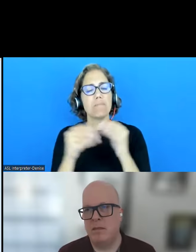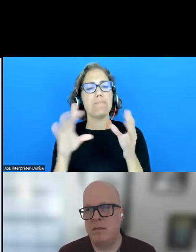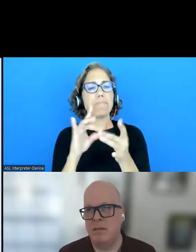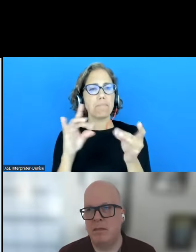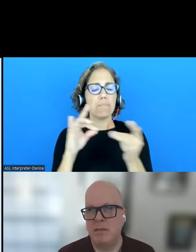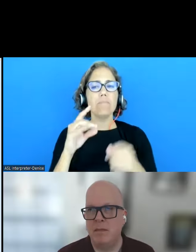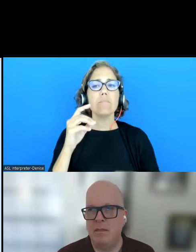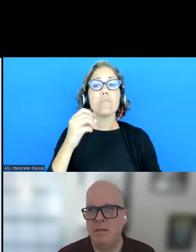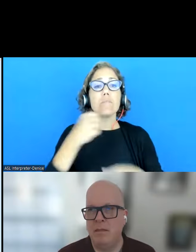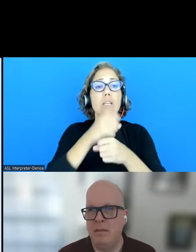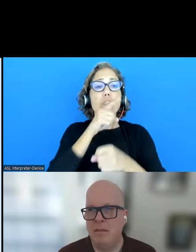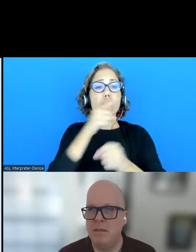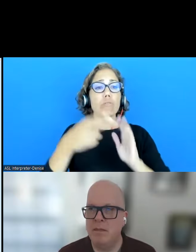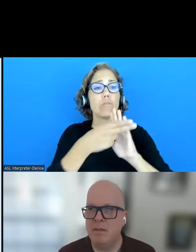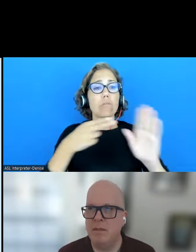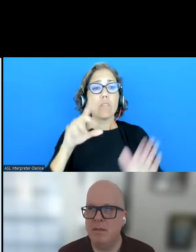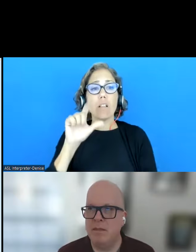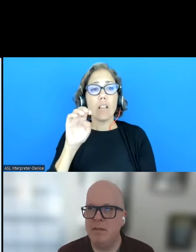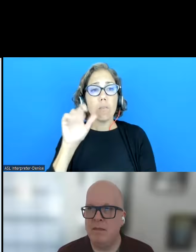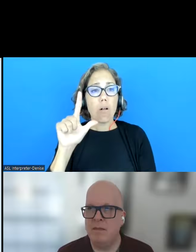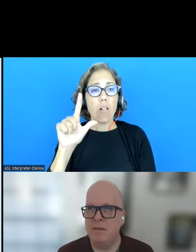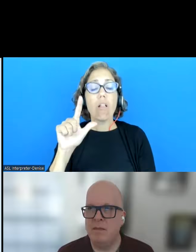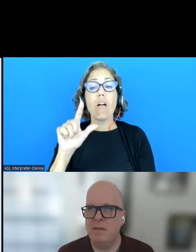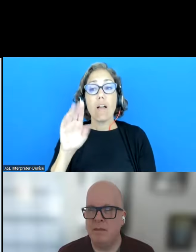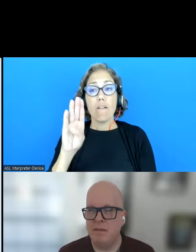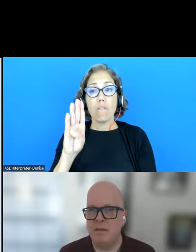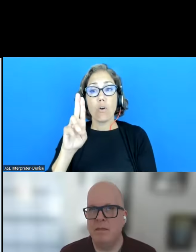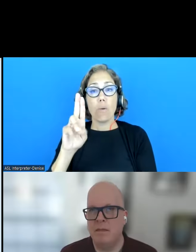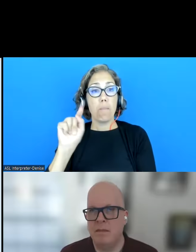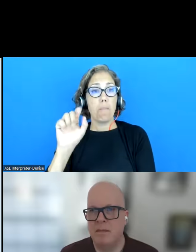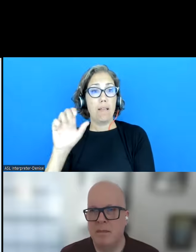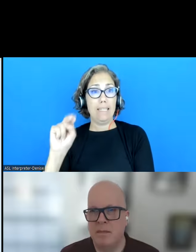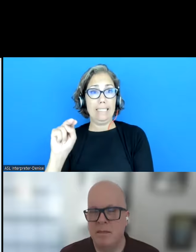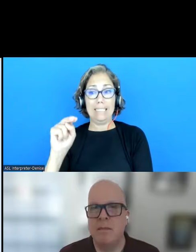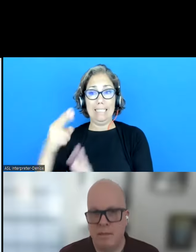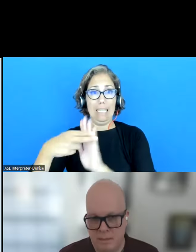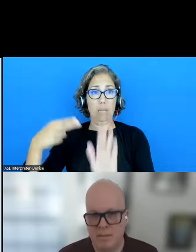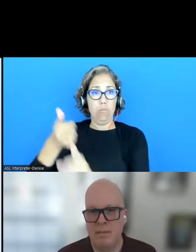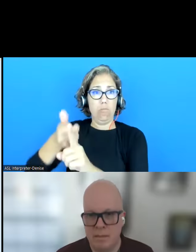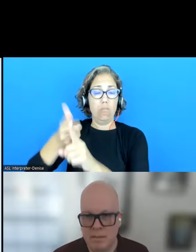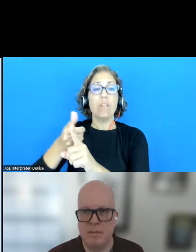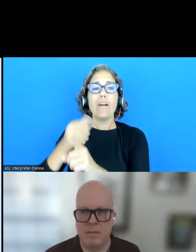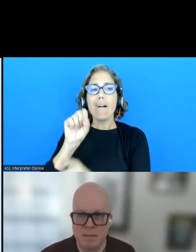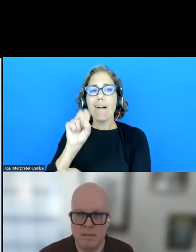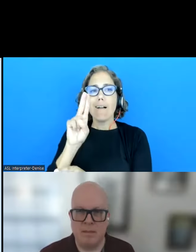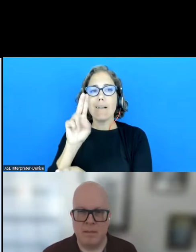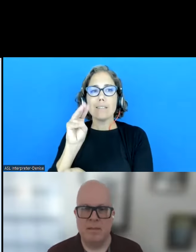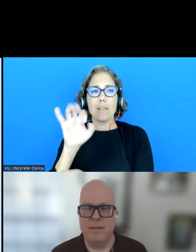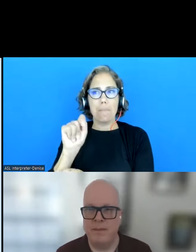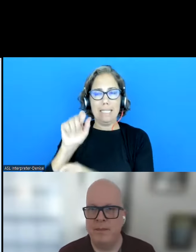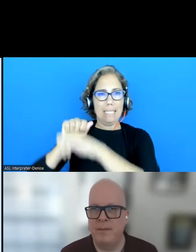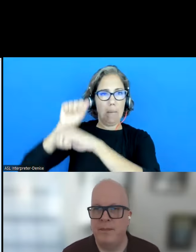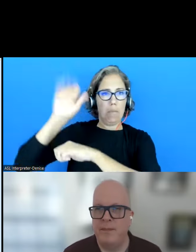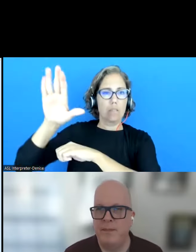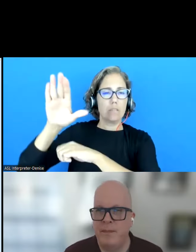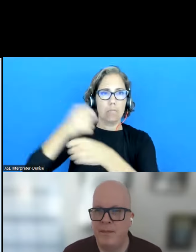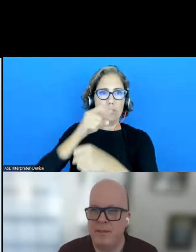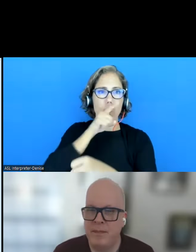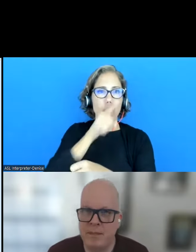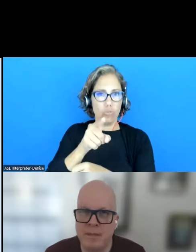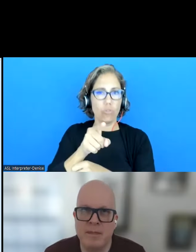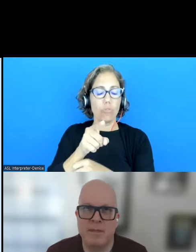the label of the button is actually submit if you are referencing in